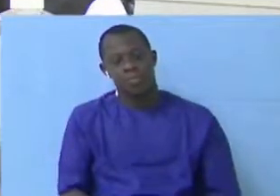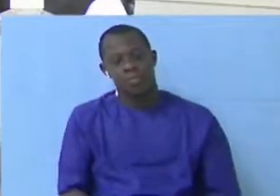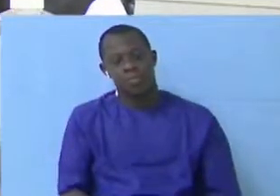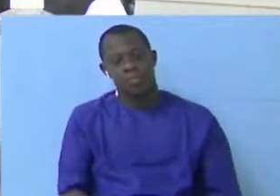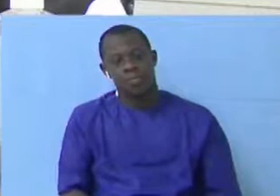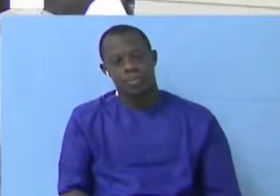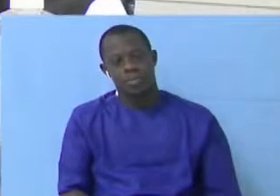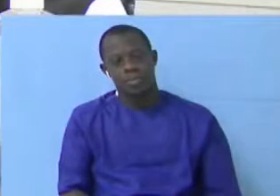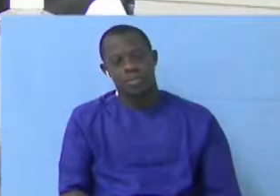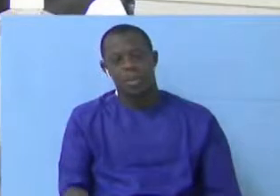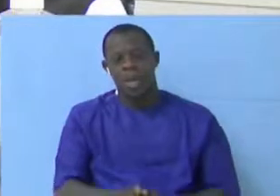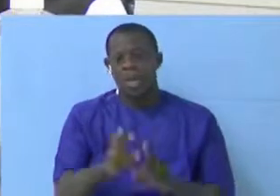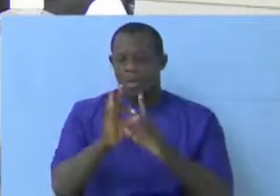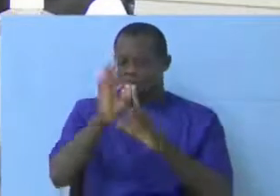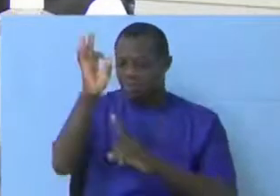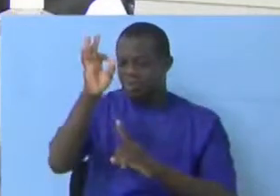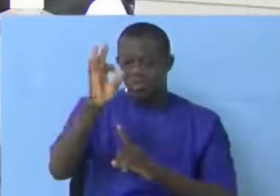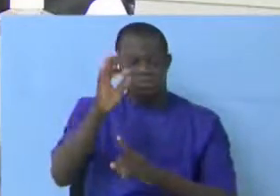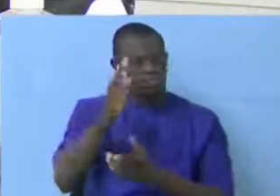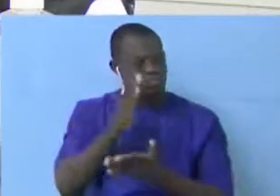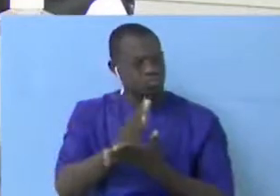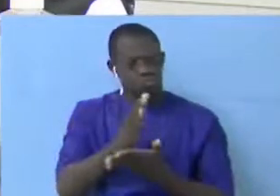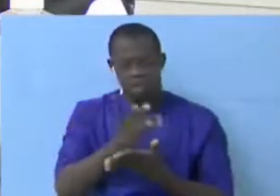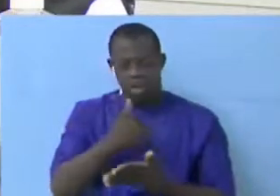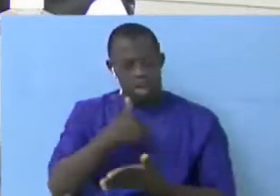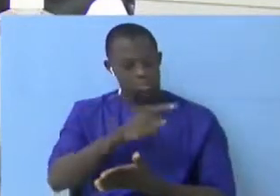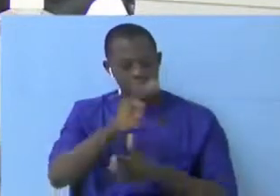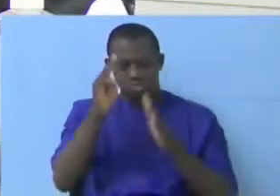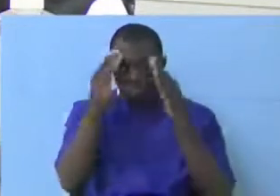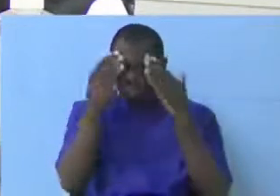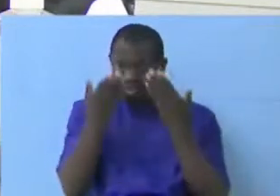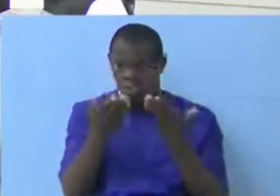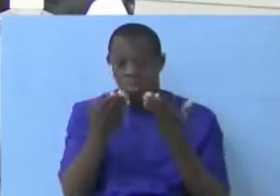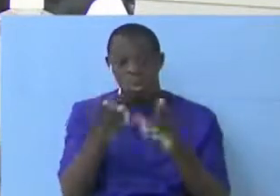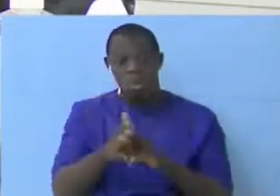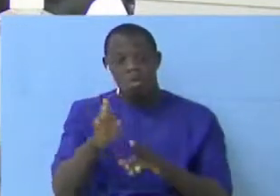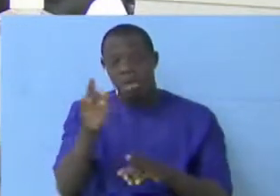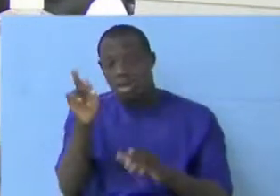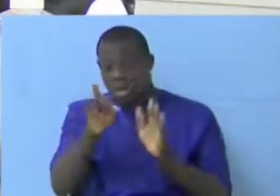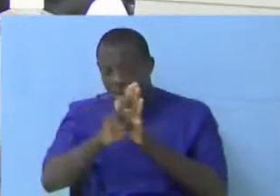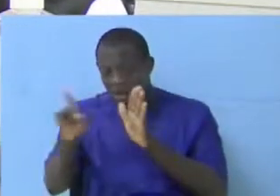no, the specifics definitely. I didn't know what steps government took to cover.